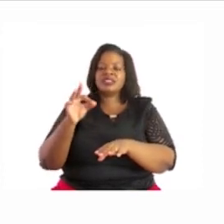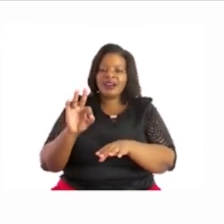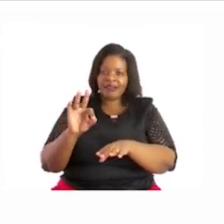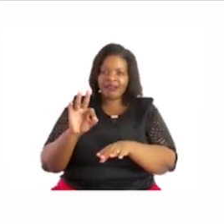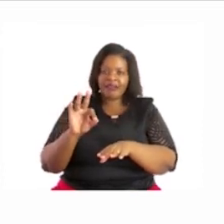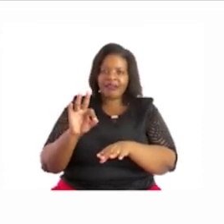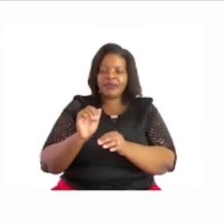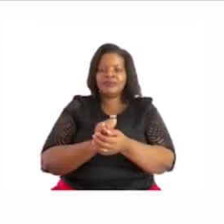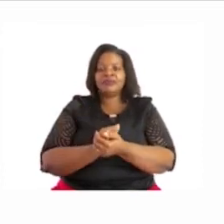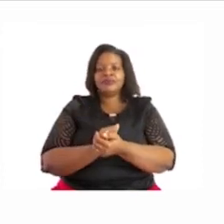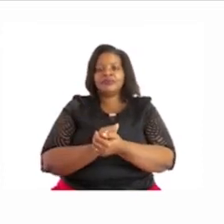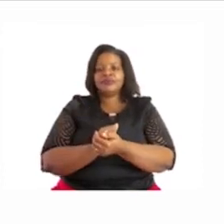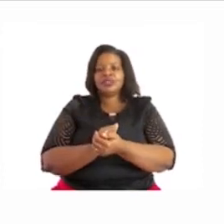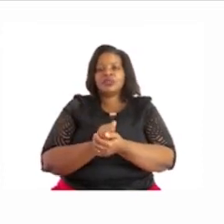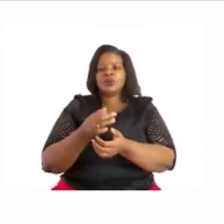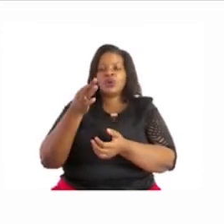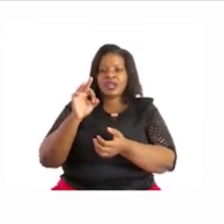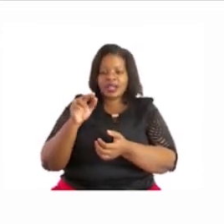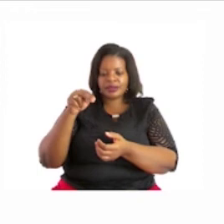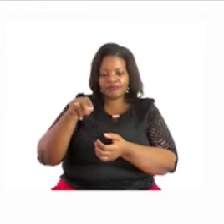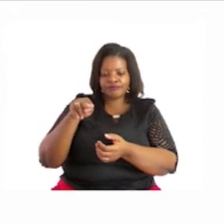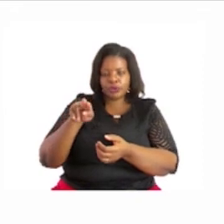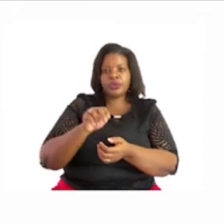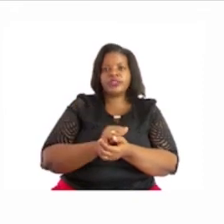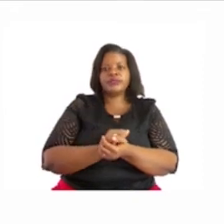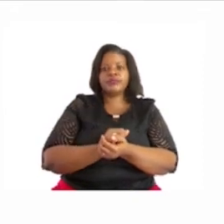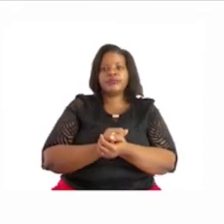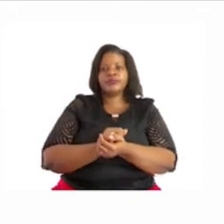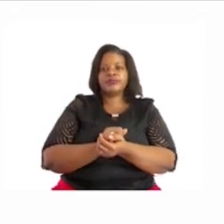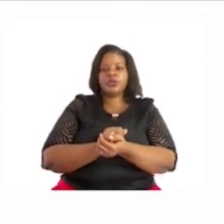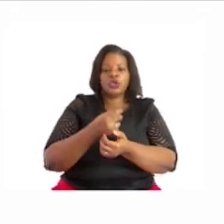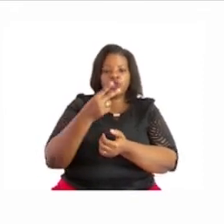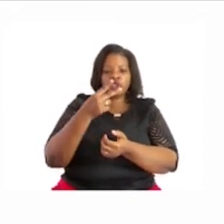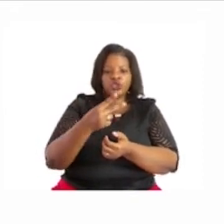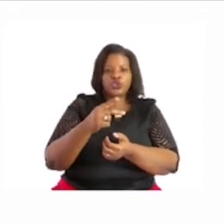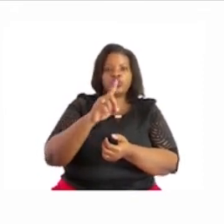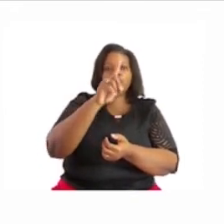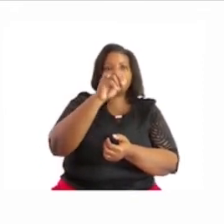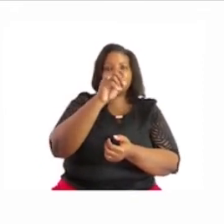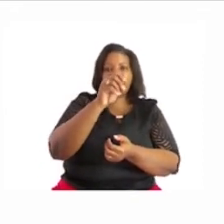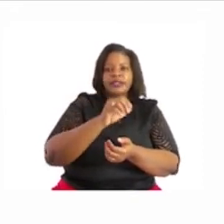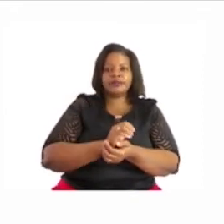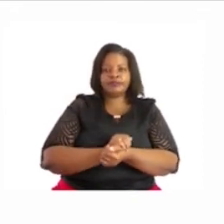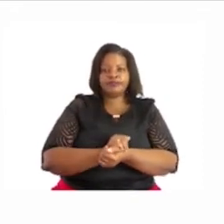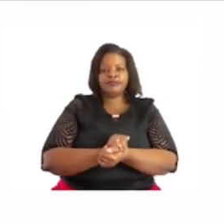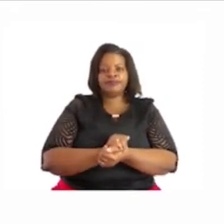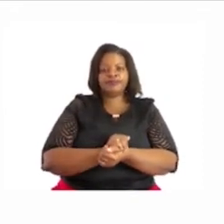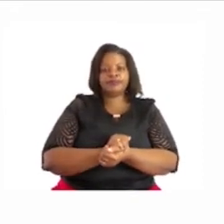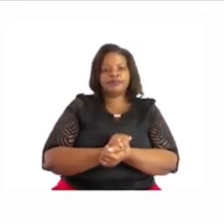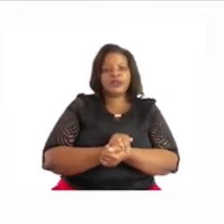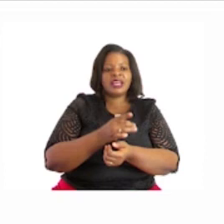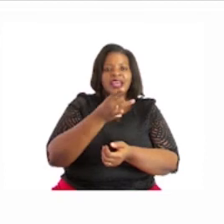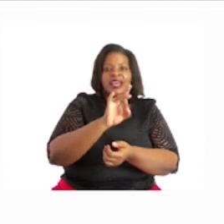829. 9 will be in the place of units, 2 will be in the place of tens, and 8